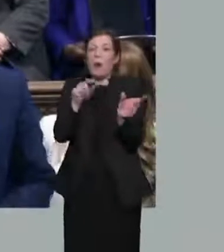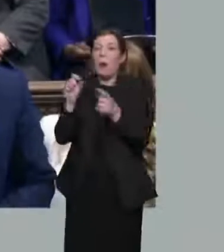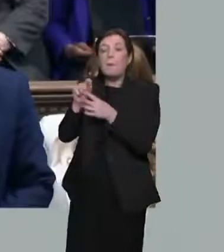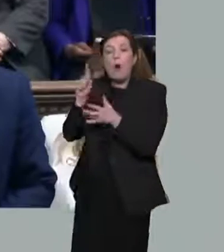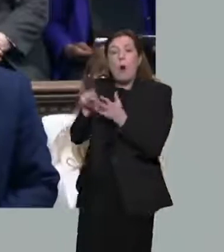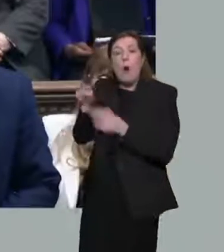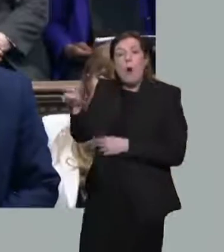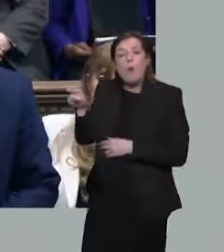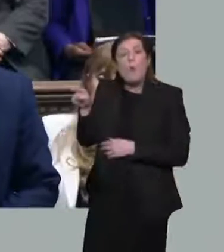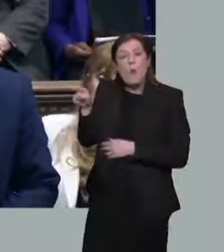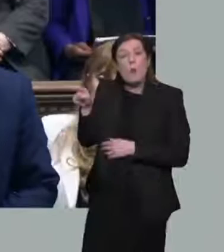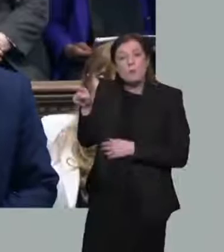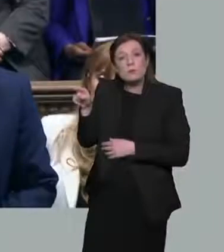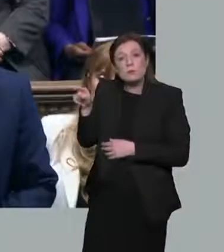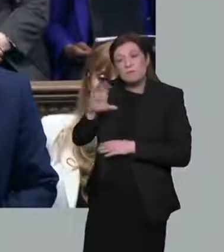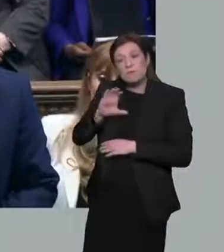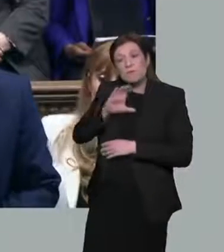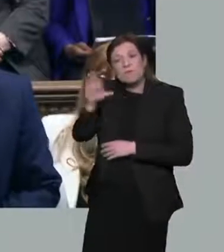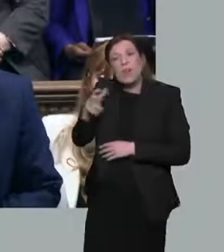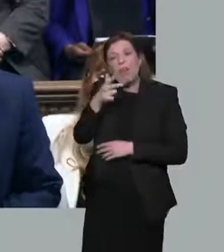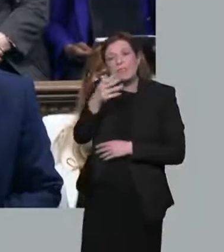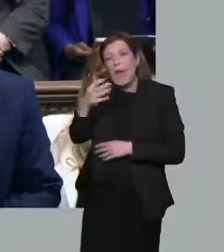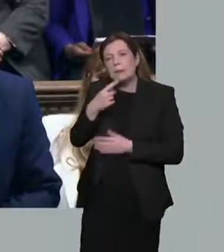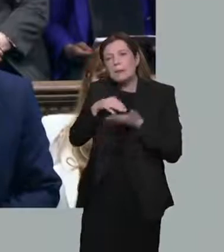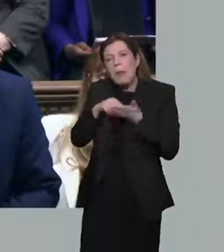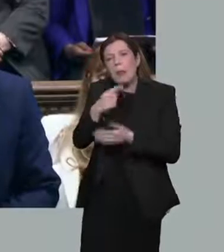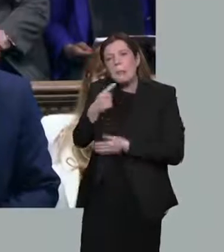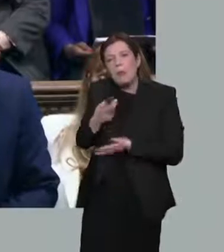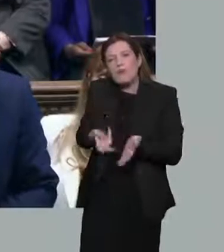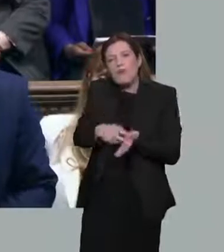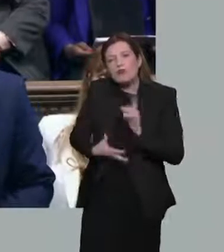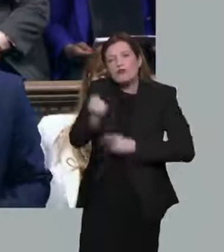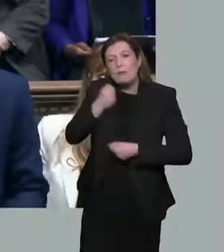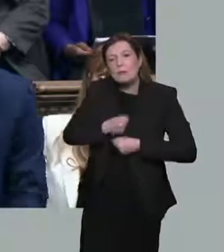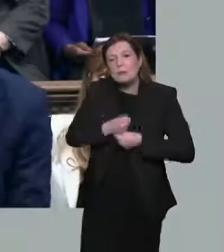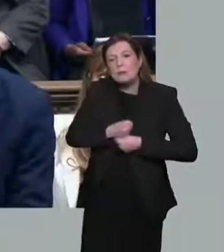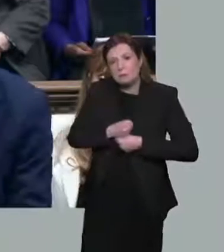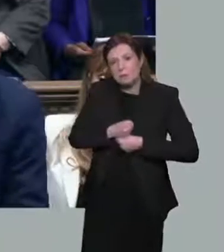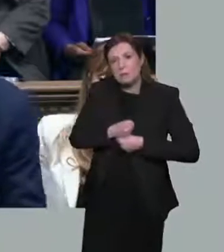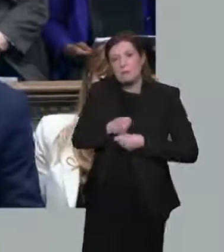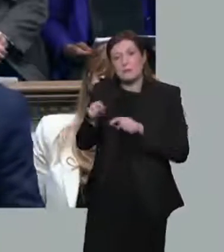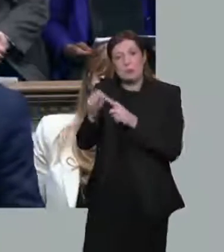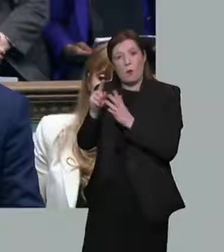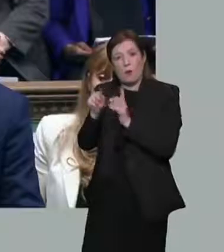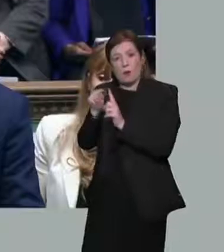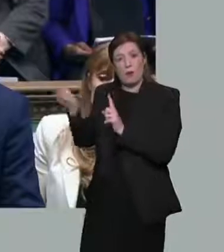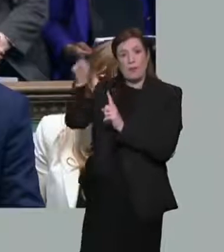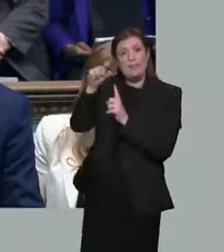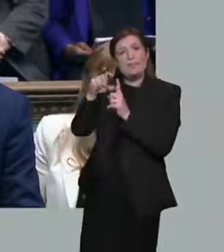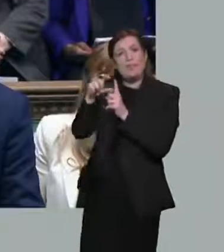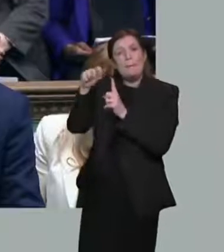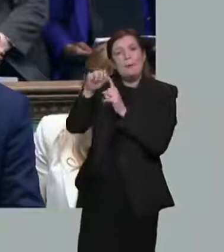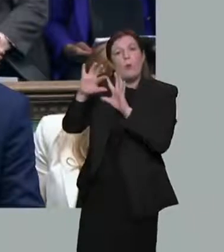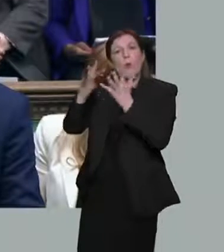have received over £38 million of government contracts. And the parent company, DP World,